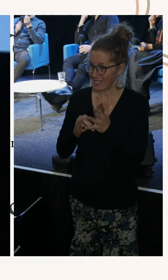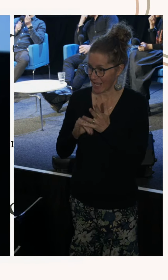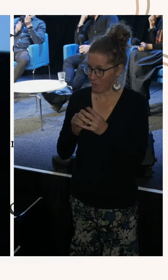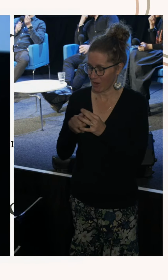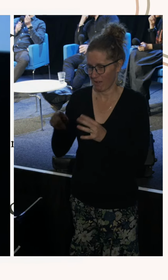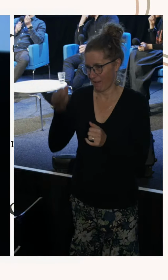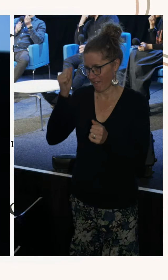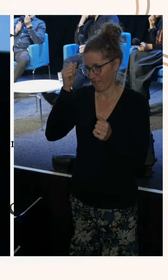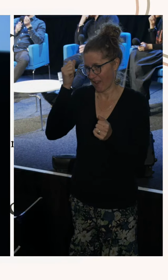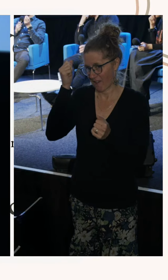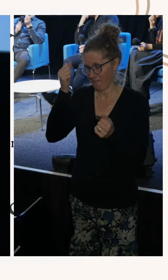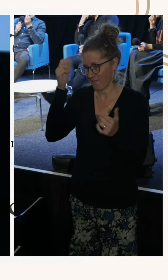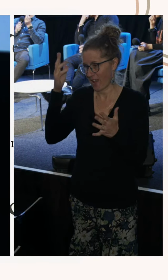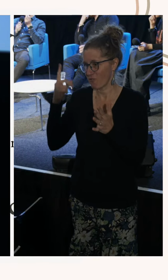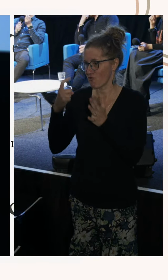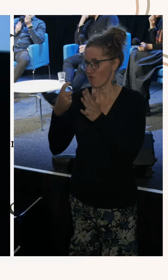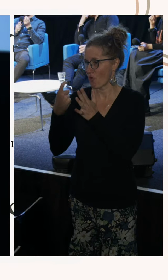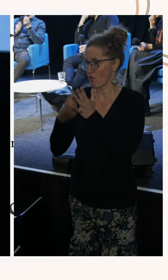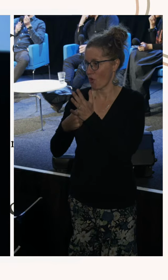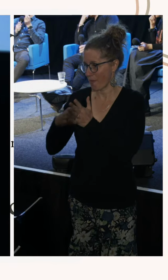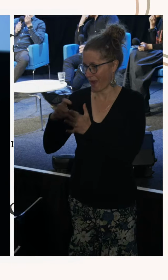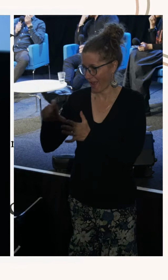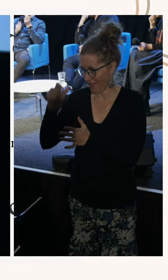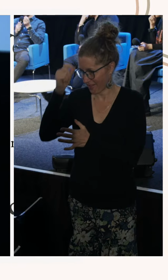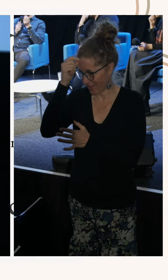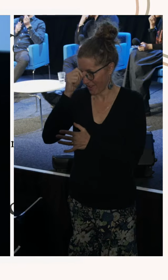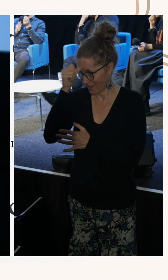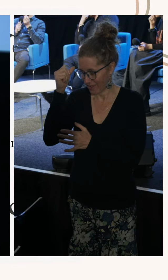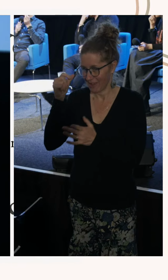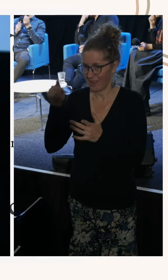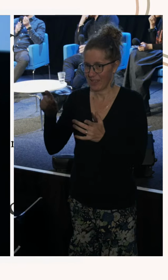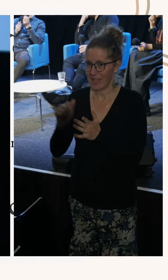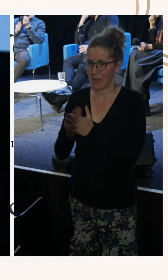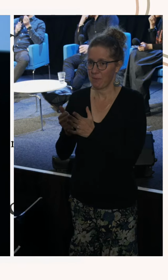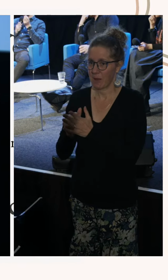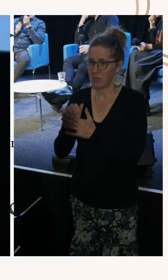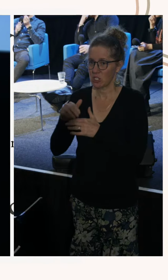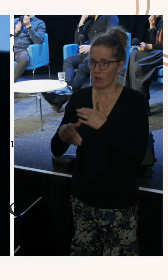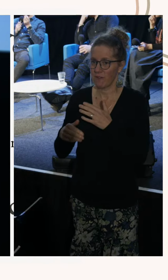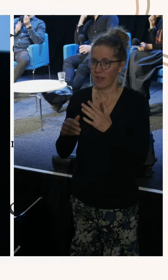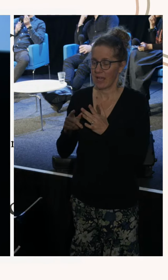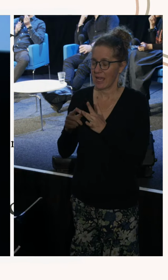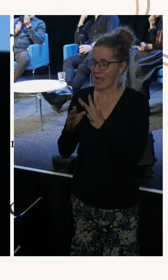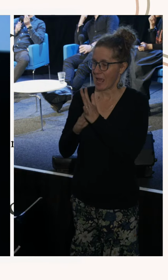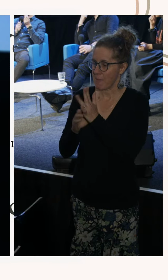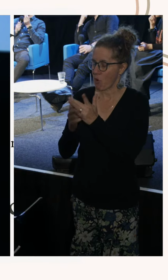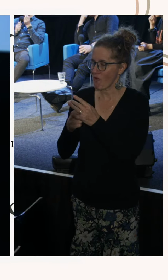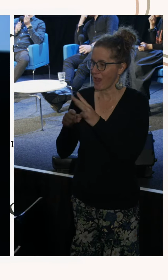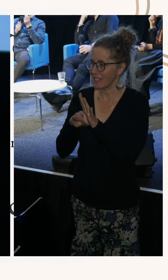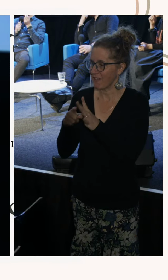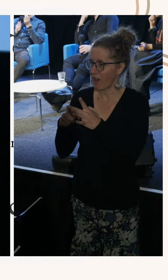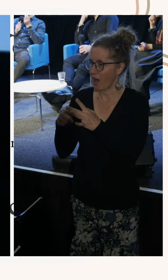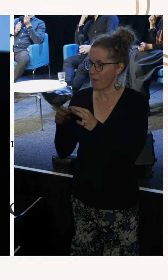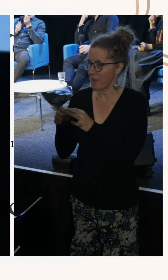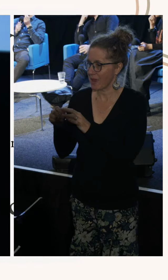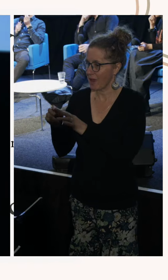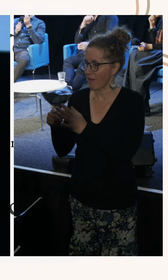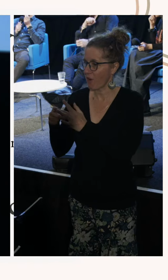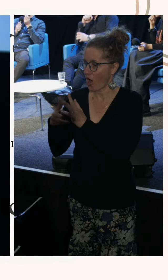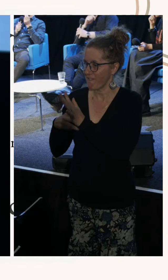Catholic, published an essay on the immorality of IVF. You know, like it